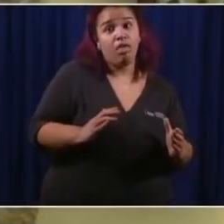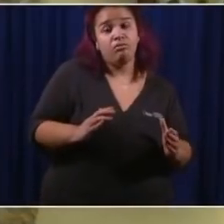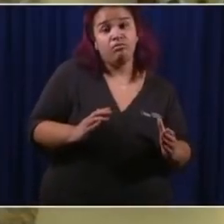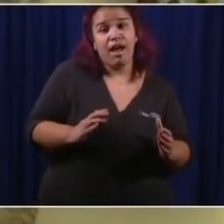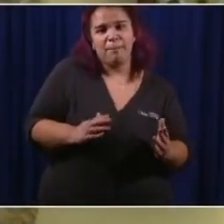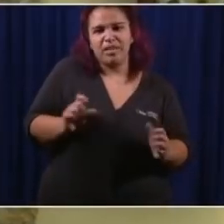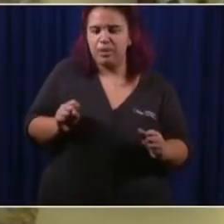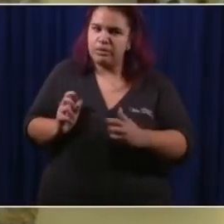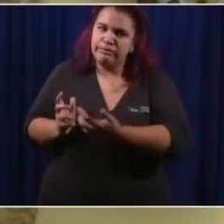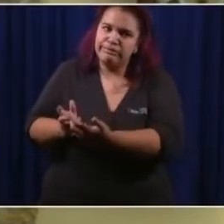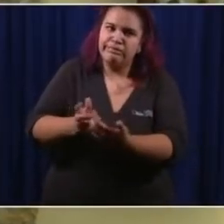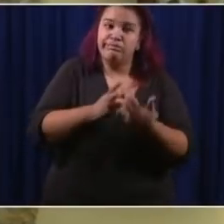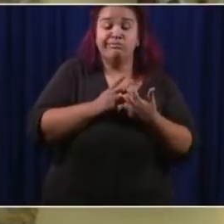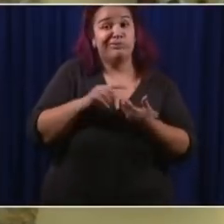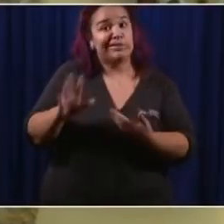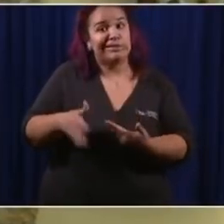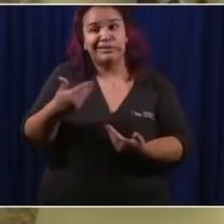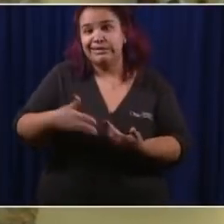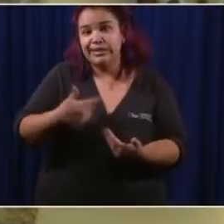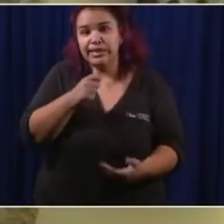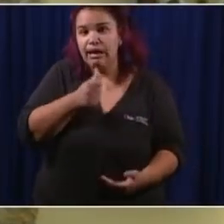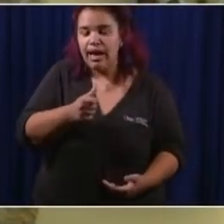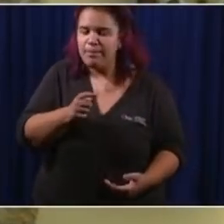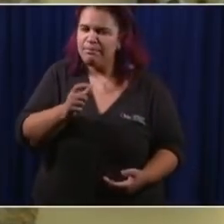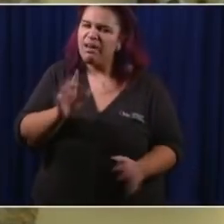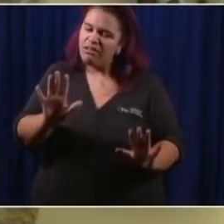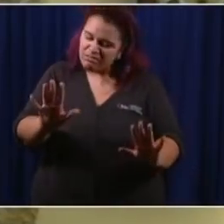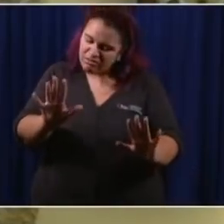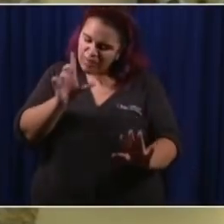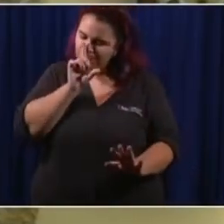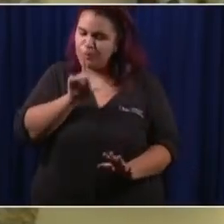But I'm sure that schools will do the best that they can.